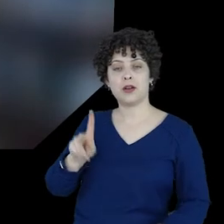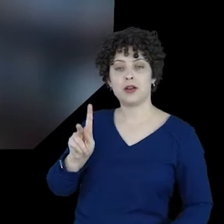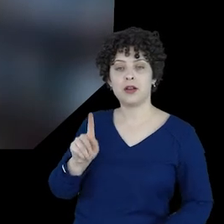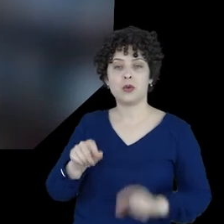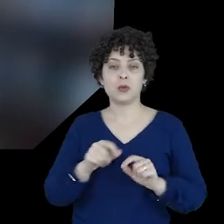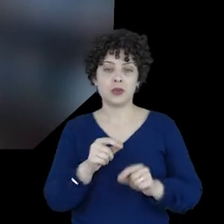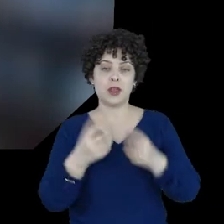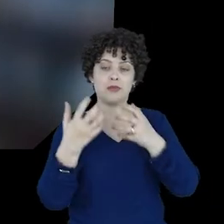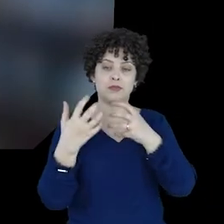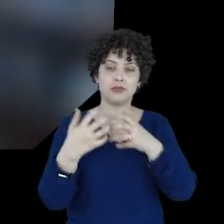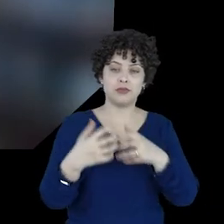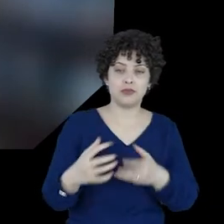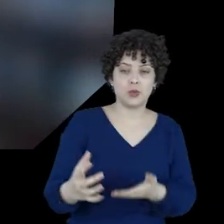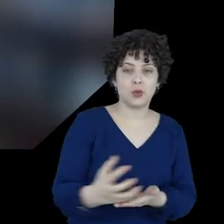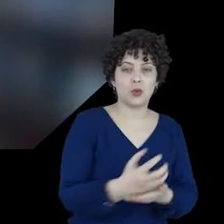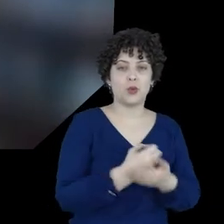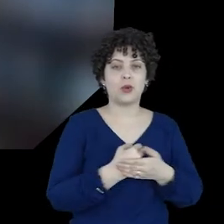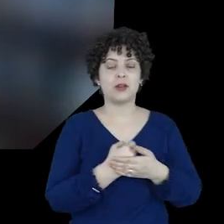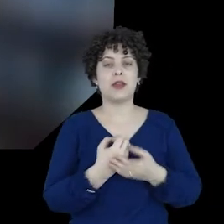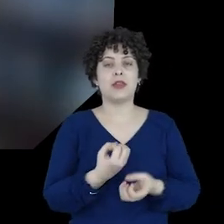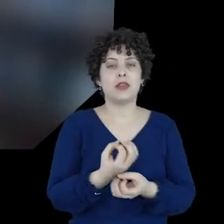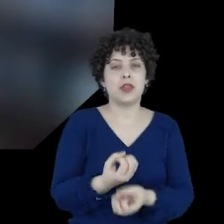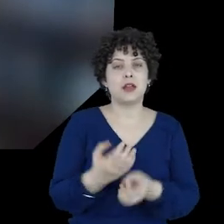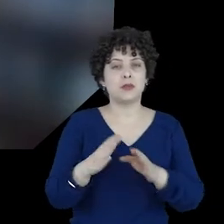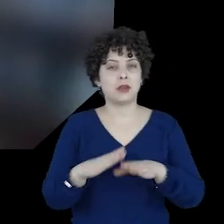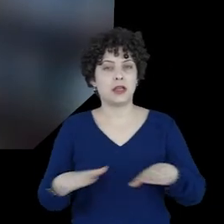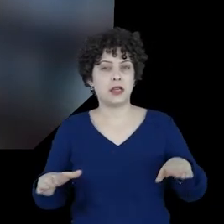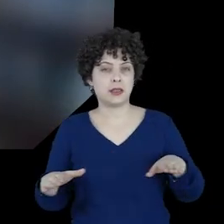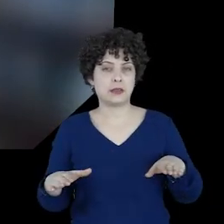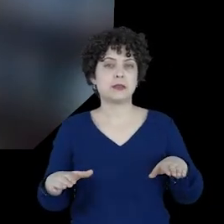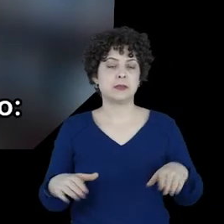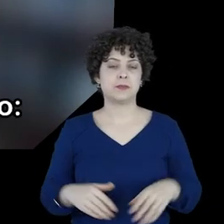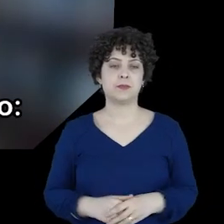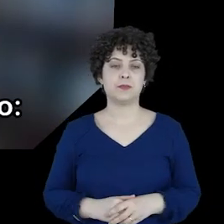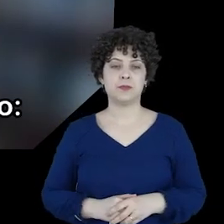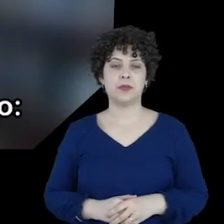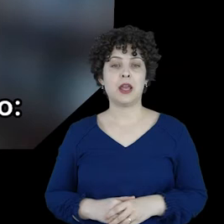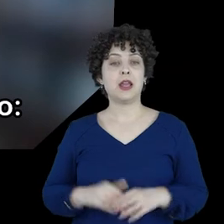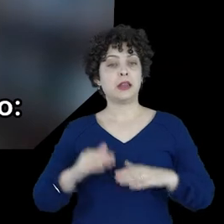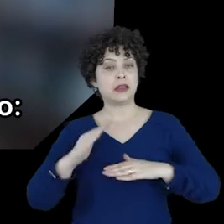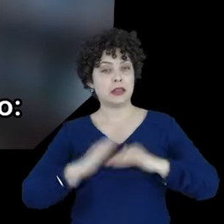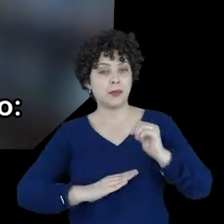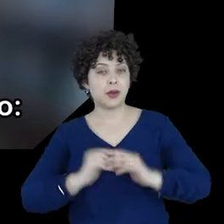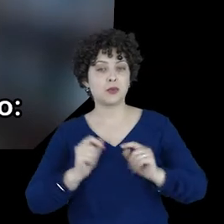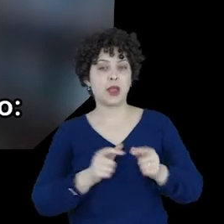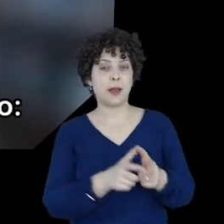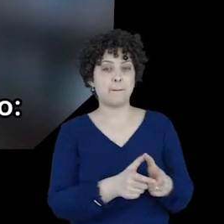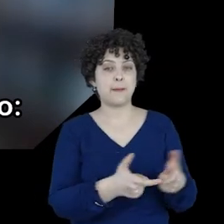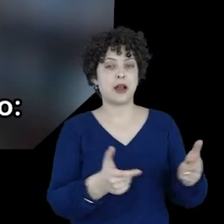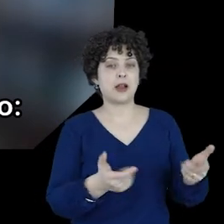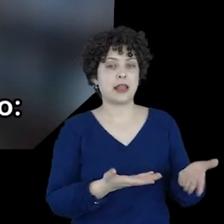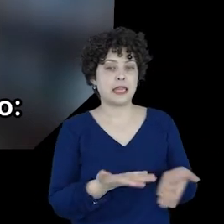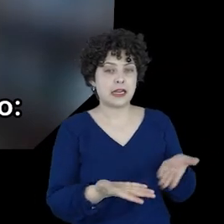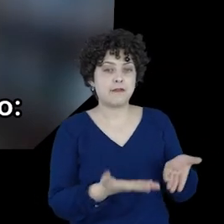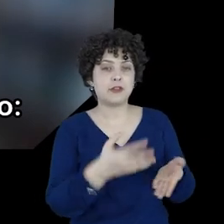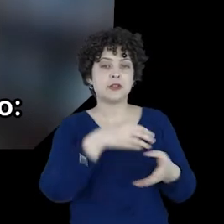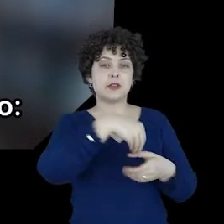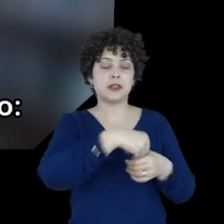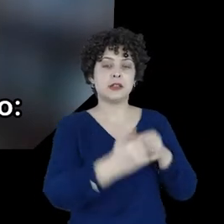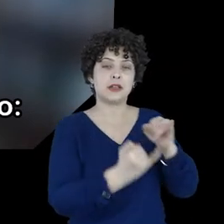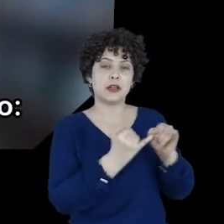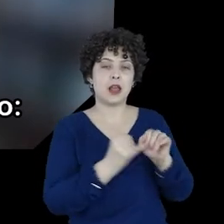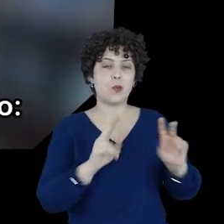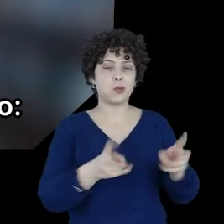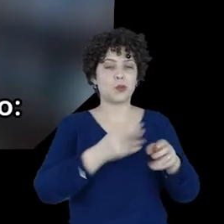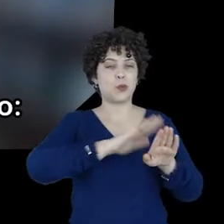who process the personal data of UK children. In practice, most for-profit online